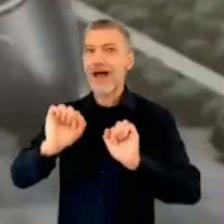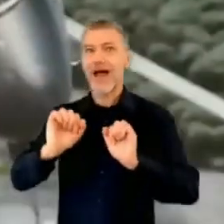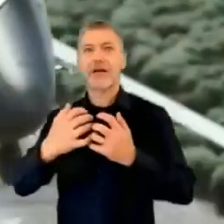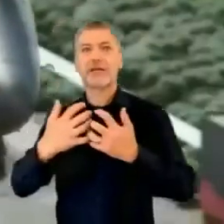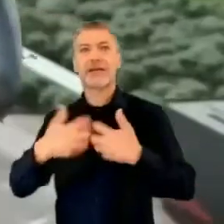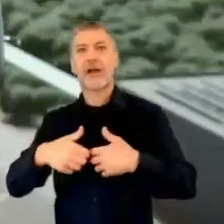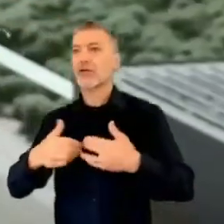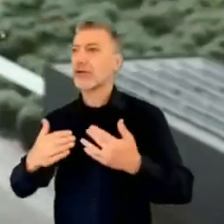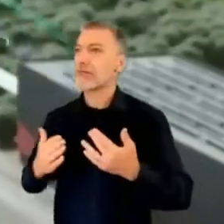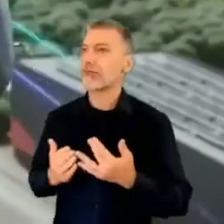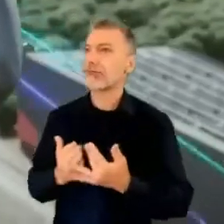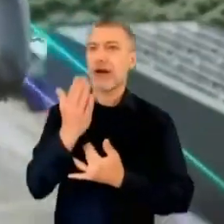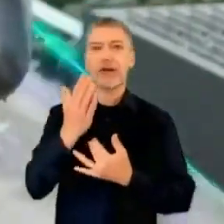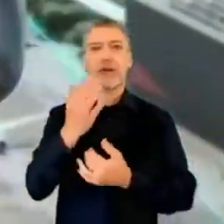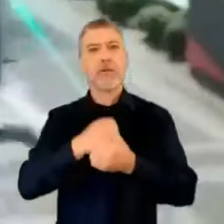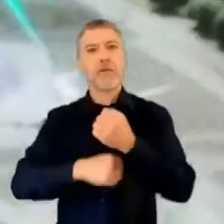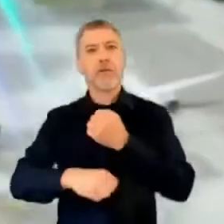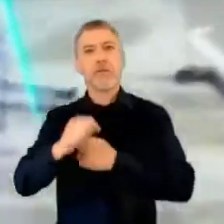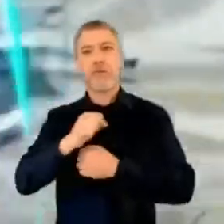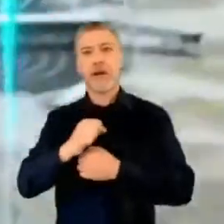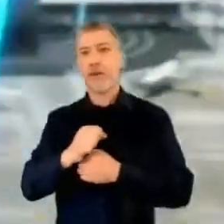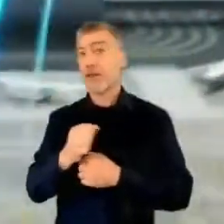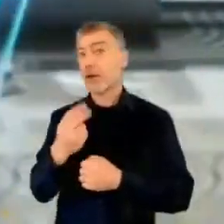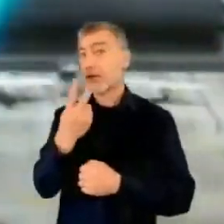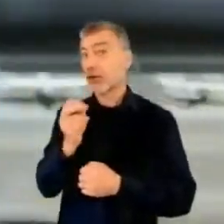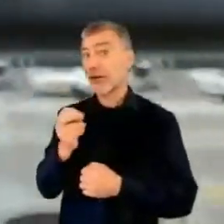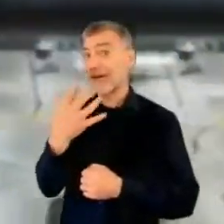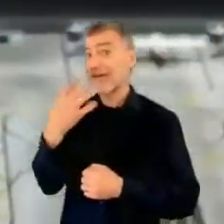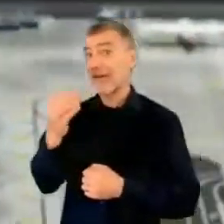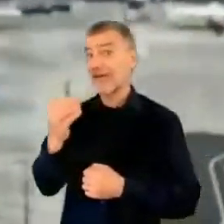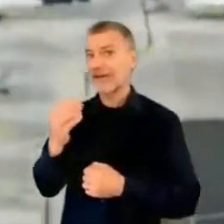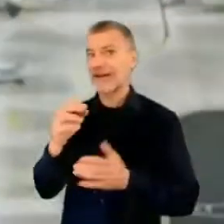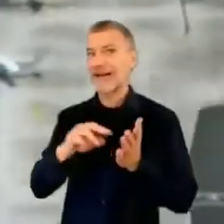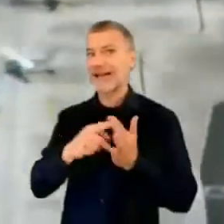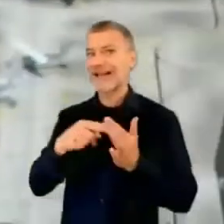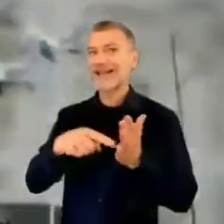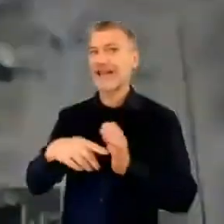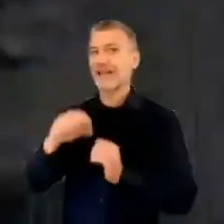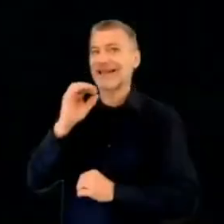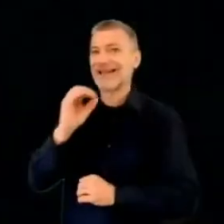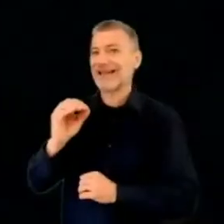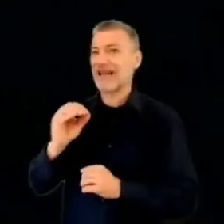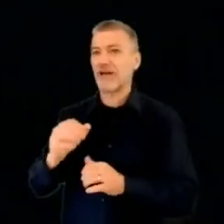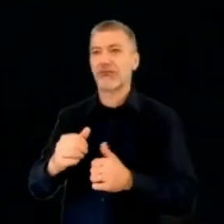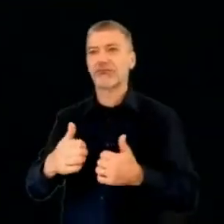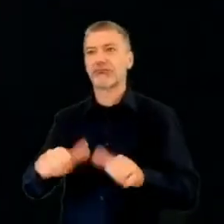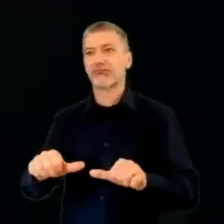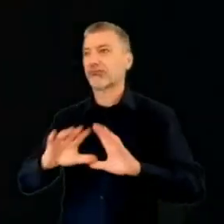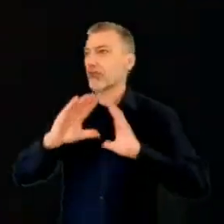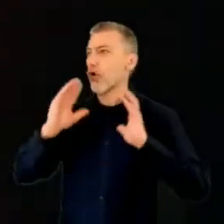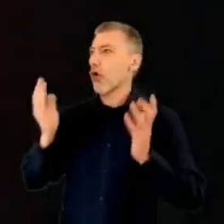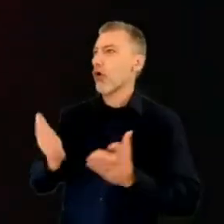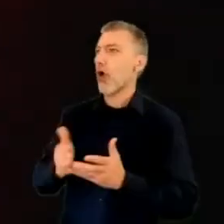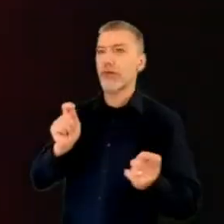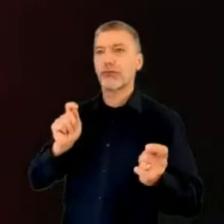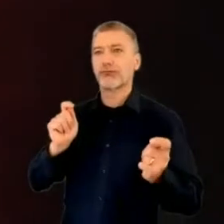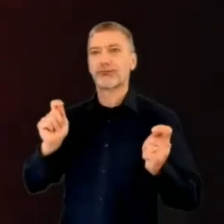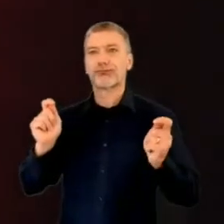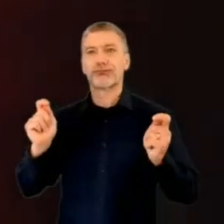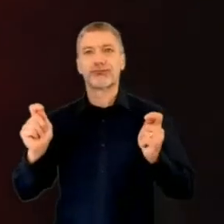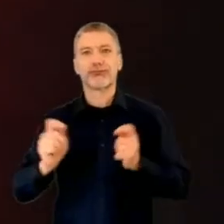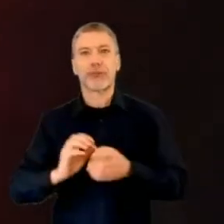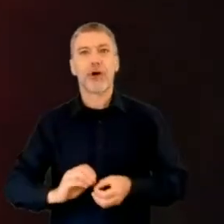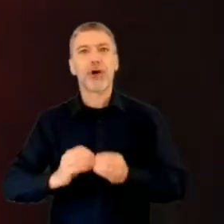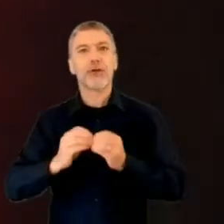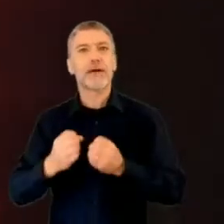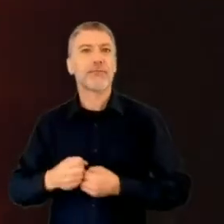zero carbon by 2050, accelerating the global transition to net zero, creating a brighter future for all